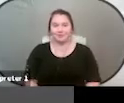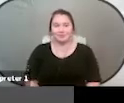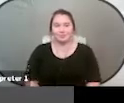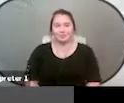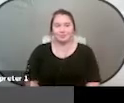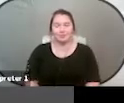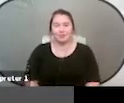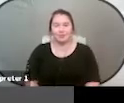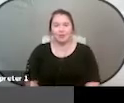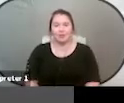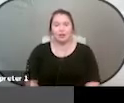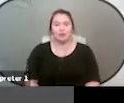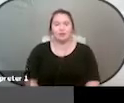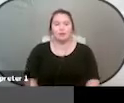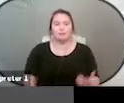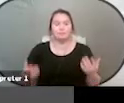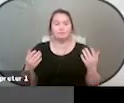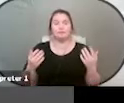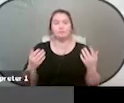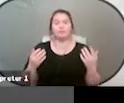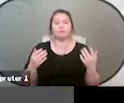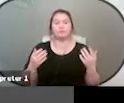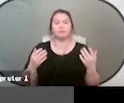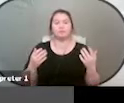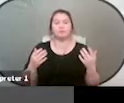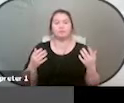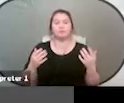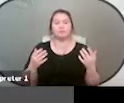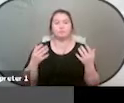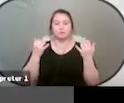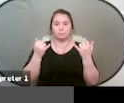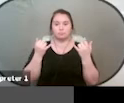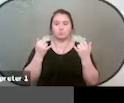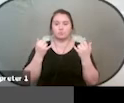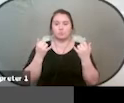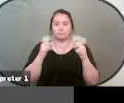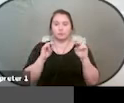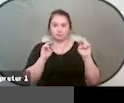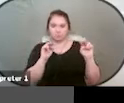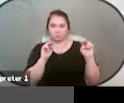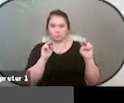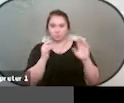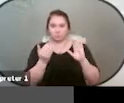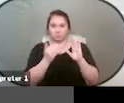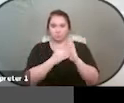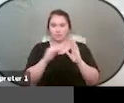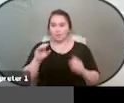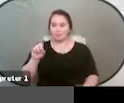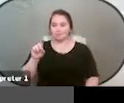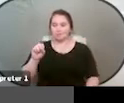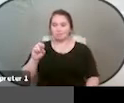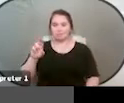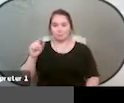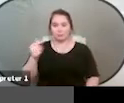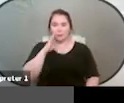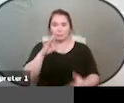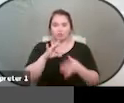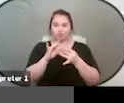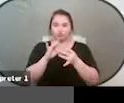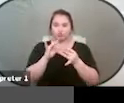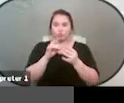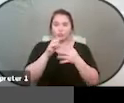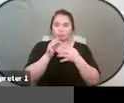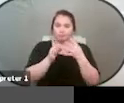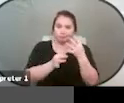And then we're gonna bring Doug back in, and Doug's gonna talk about sort of some options we've come up with for Waco